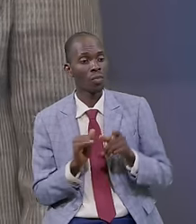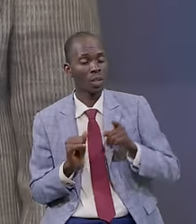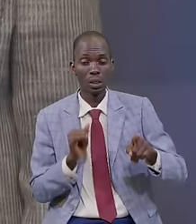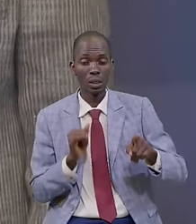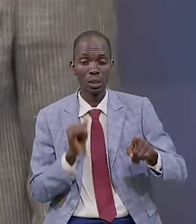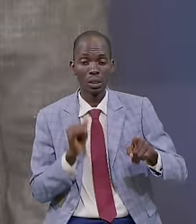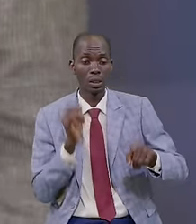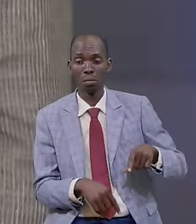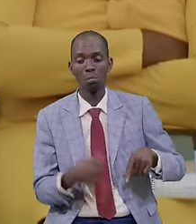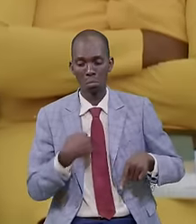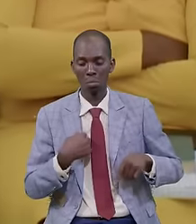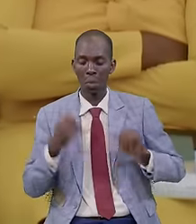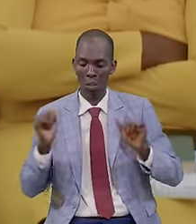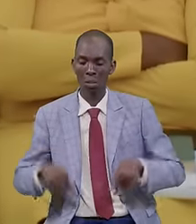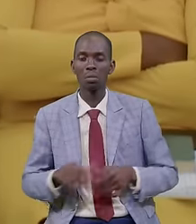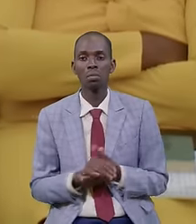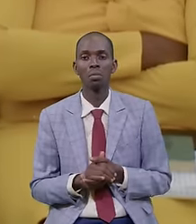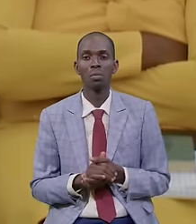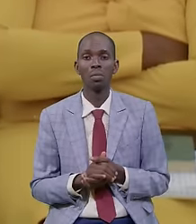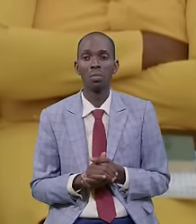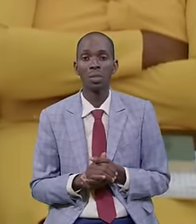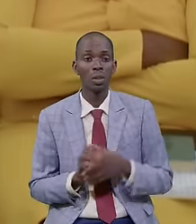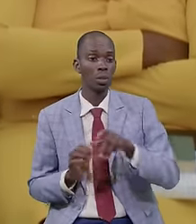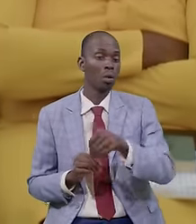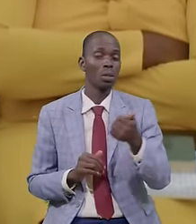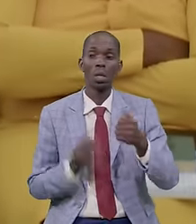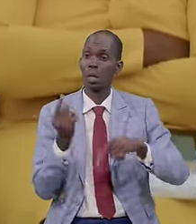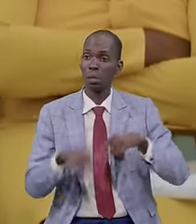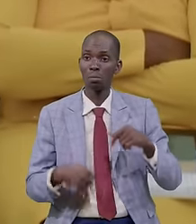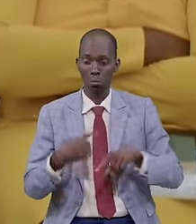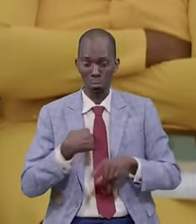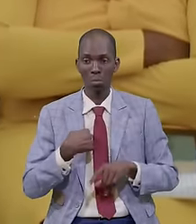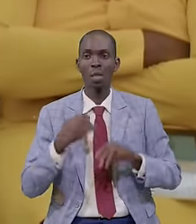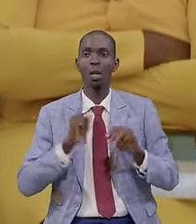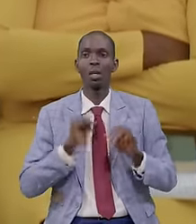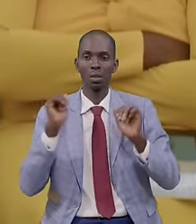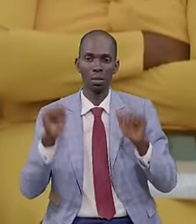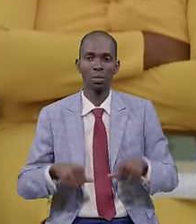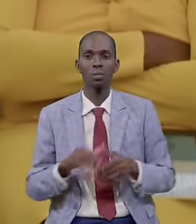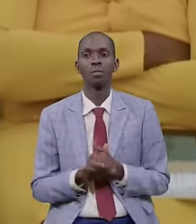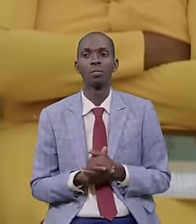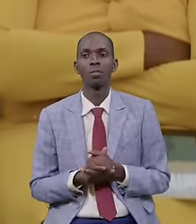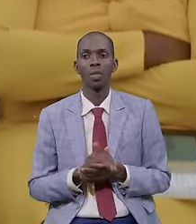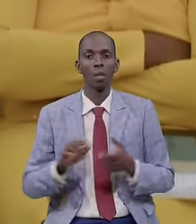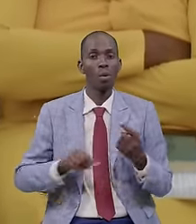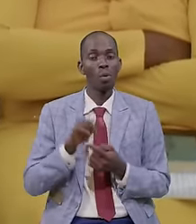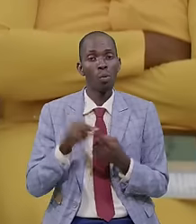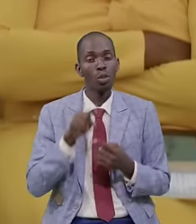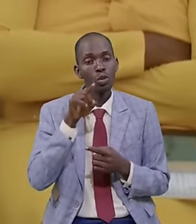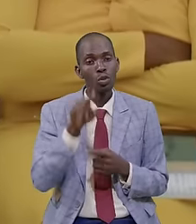but I can. I said, I can. When you watch over